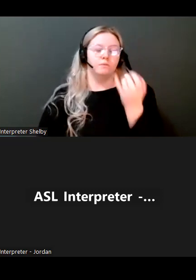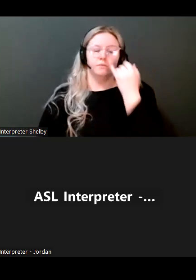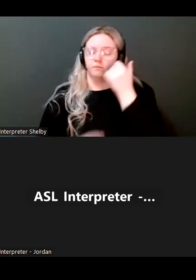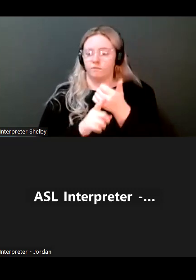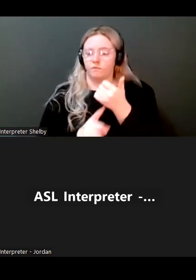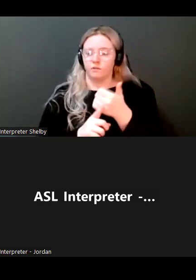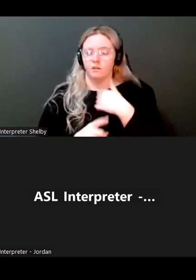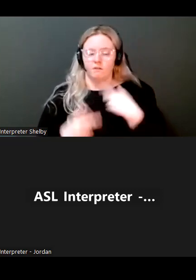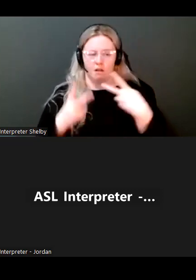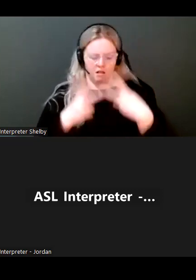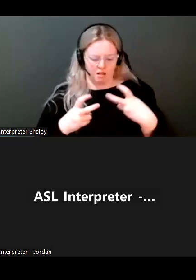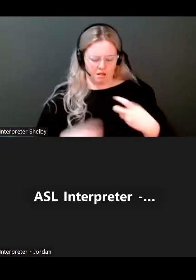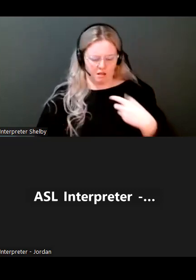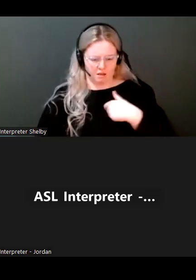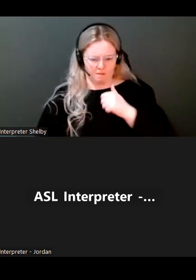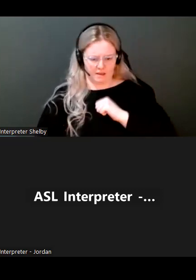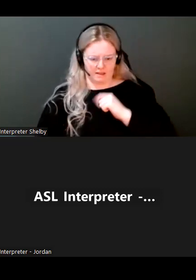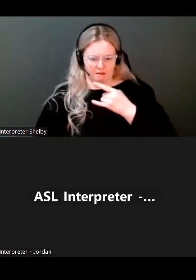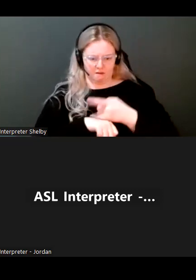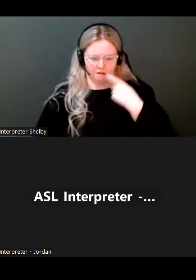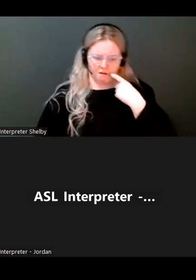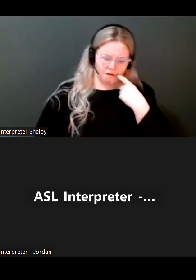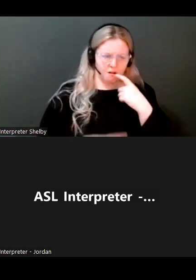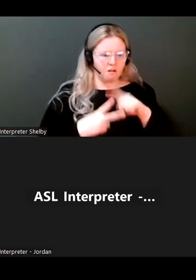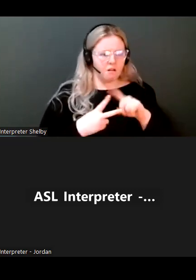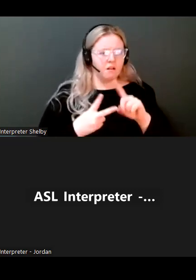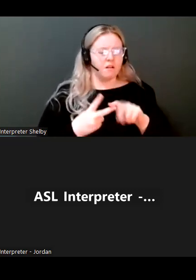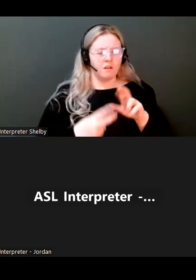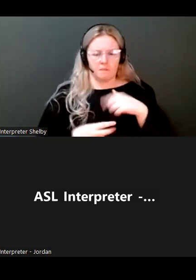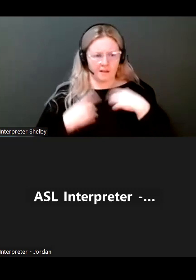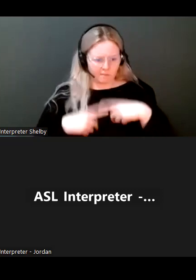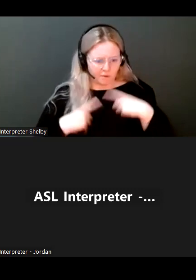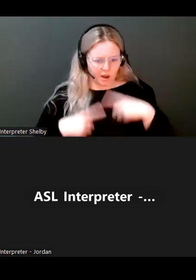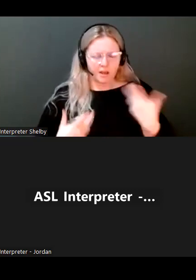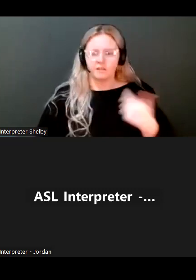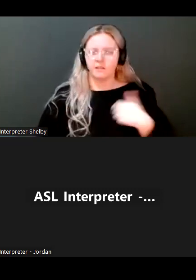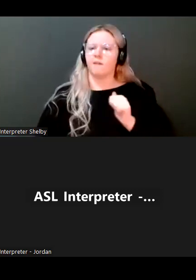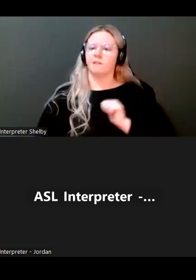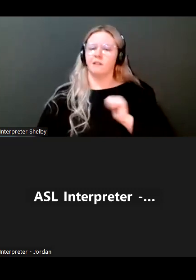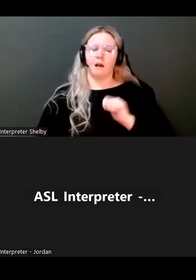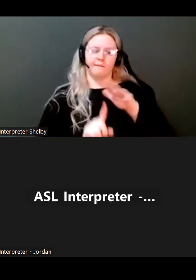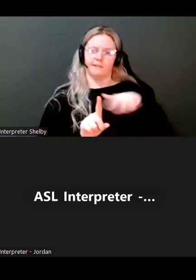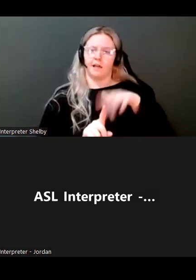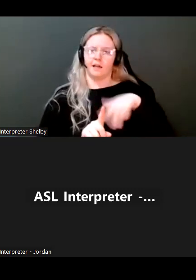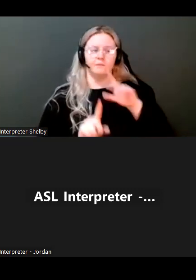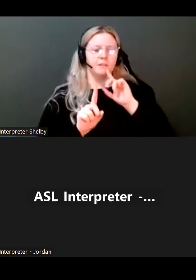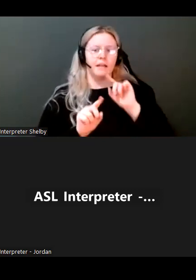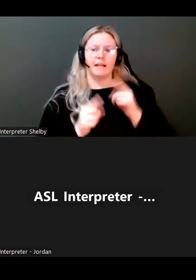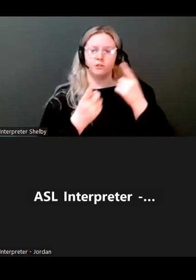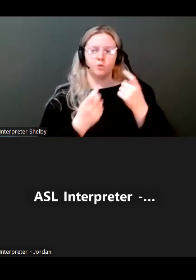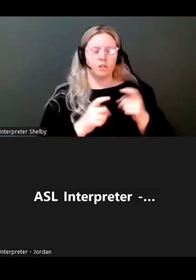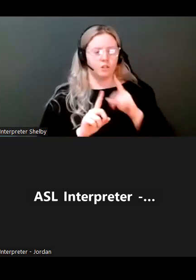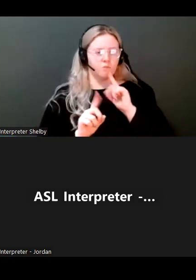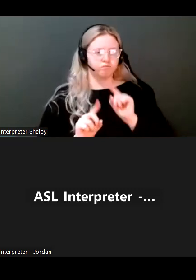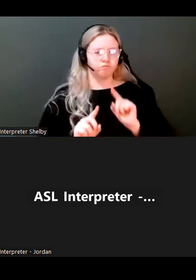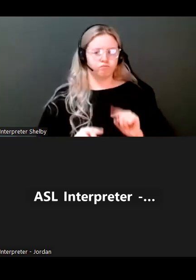problem? Do I have a gambling problem? Am I depressed? There's a self-assessment that can be done and really just takes a couple of minutes. It's